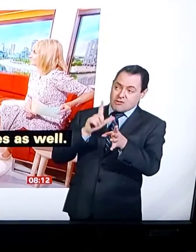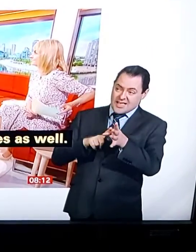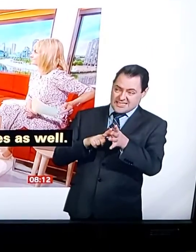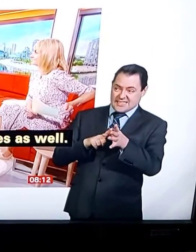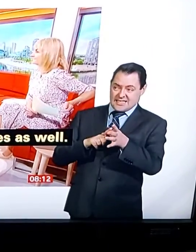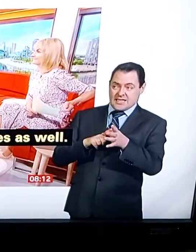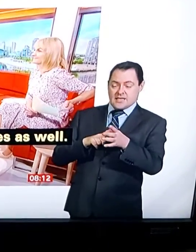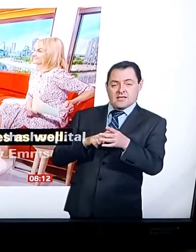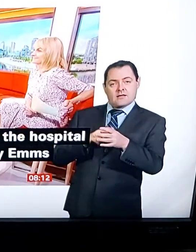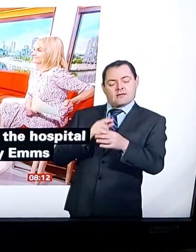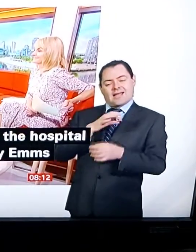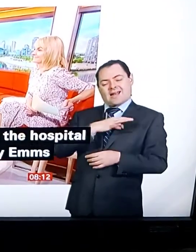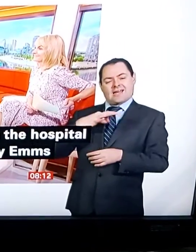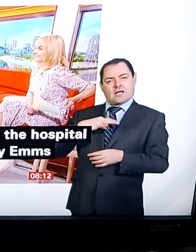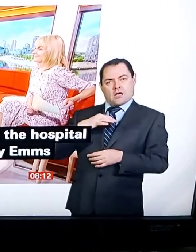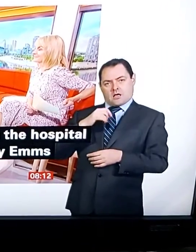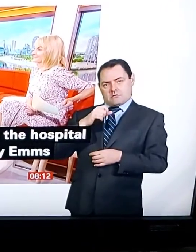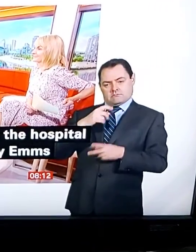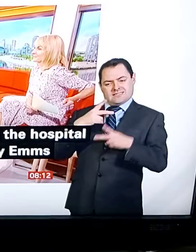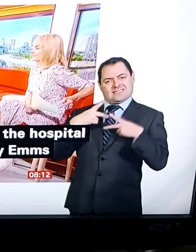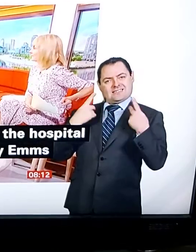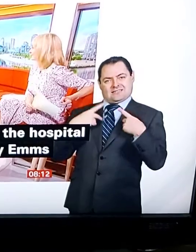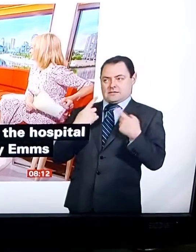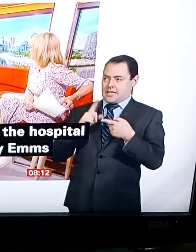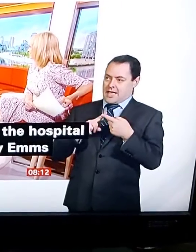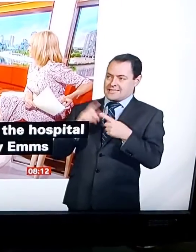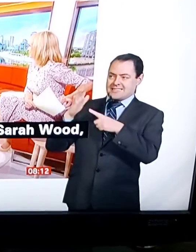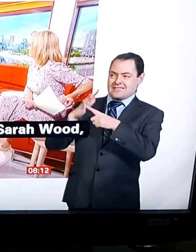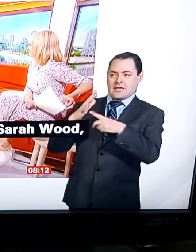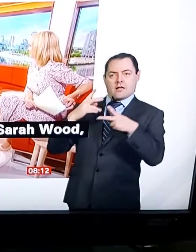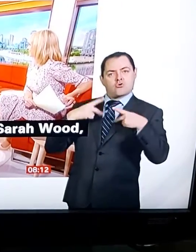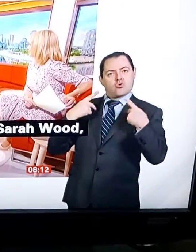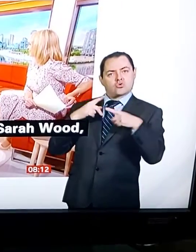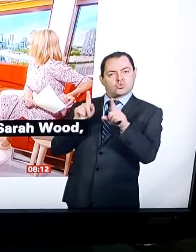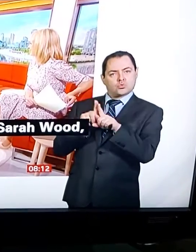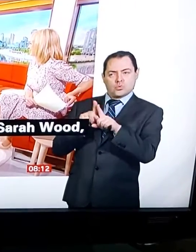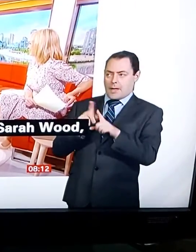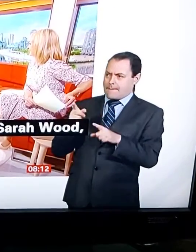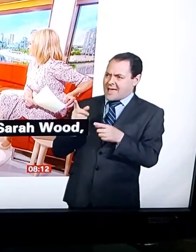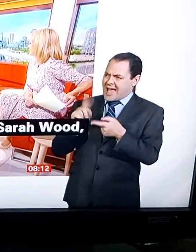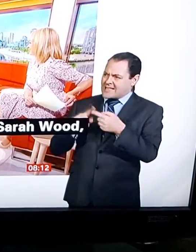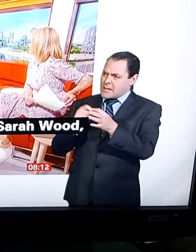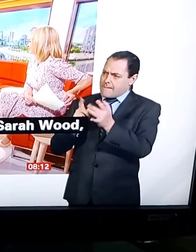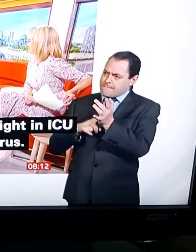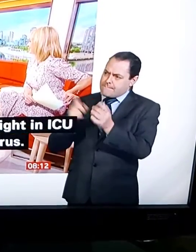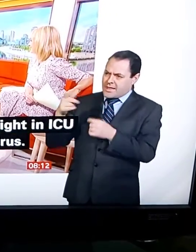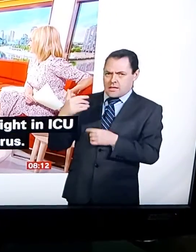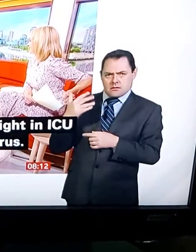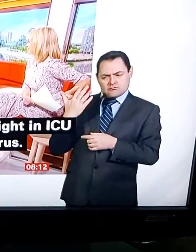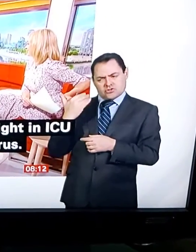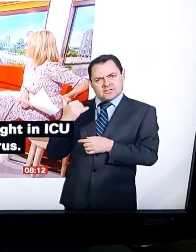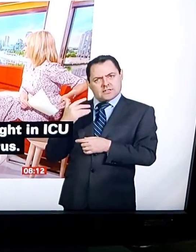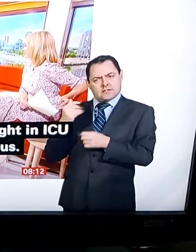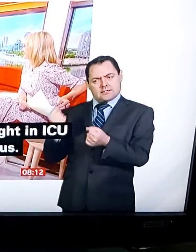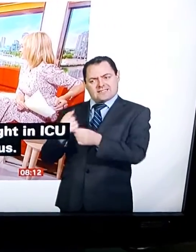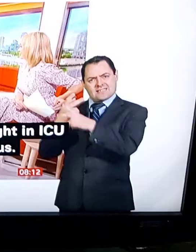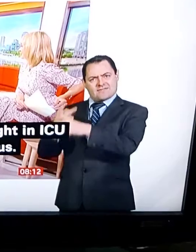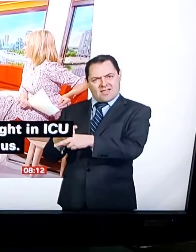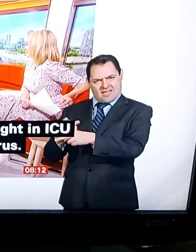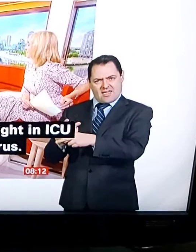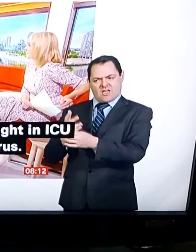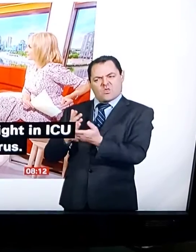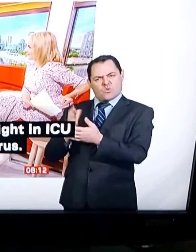Sarah Wood. Good morning to you. And also Bill Doby is with us, who recently spent a night in ICU after contracting the virus. Lovely